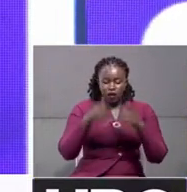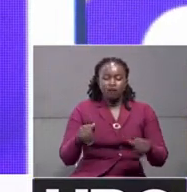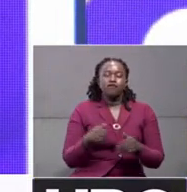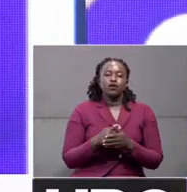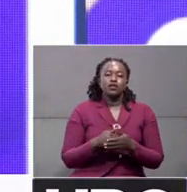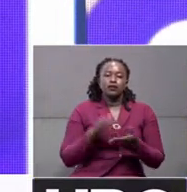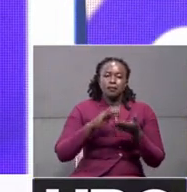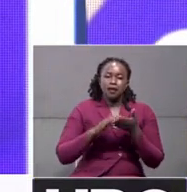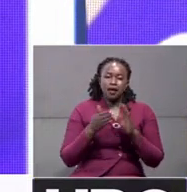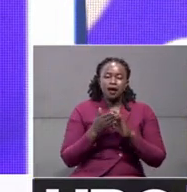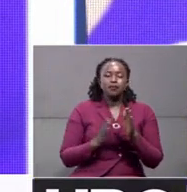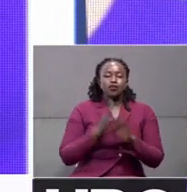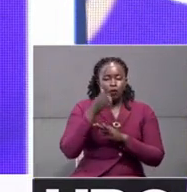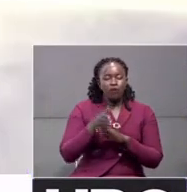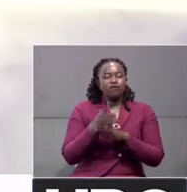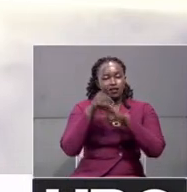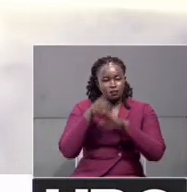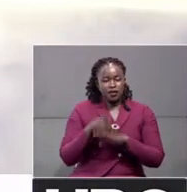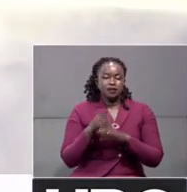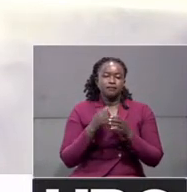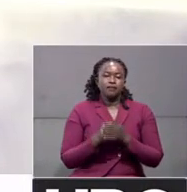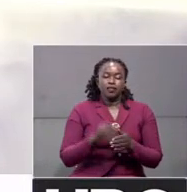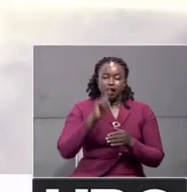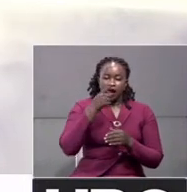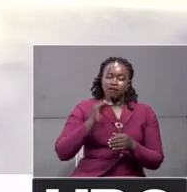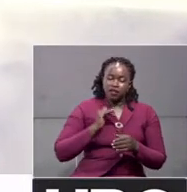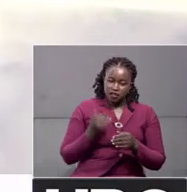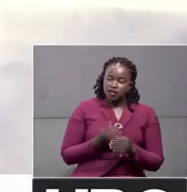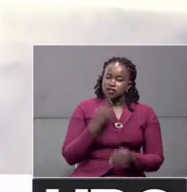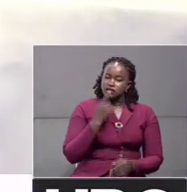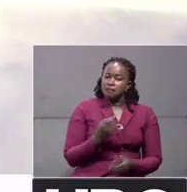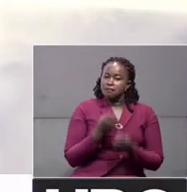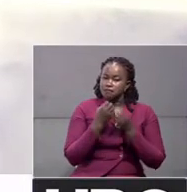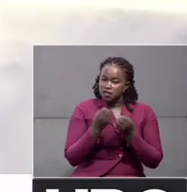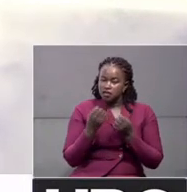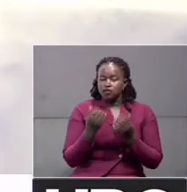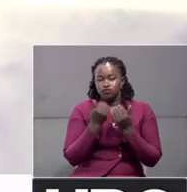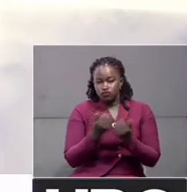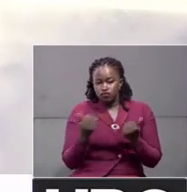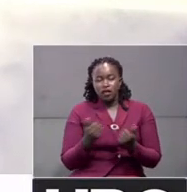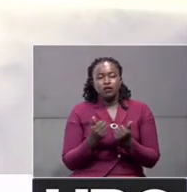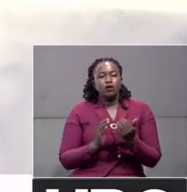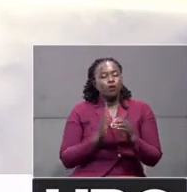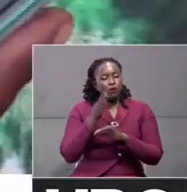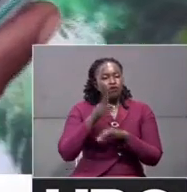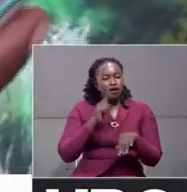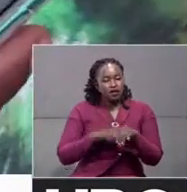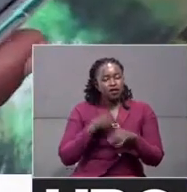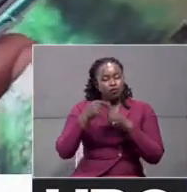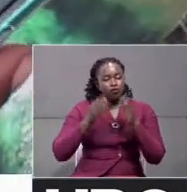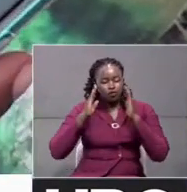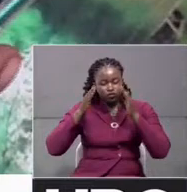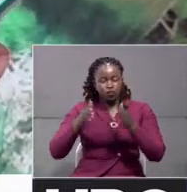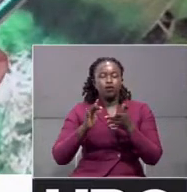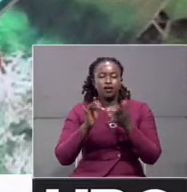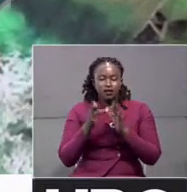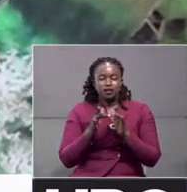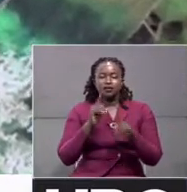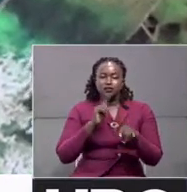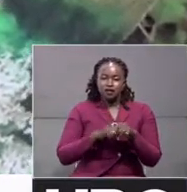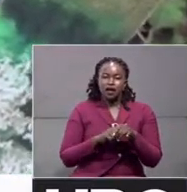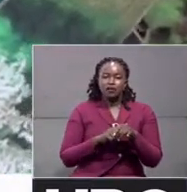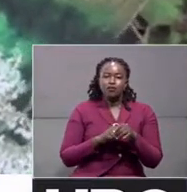becoming over-dependent. The First Lady noted that many children spent excessive time on their internet during the COVID-19